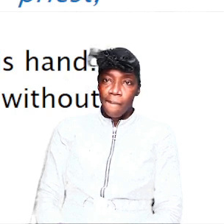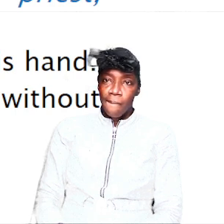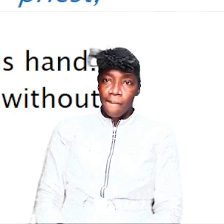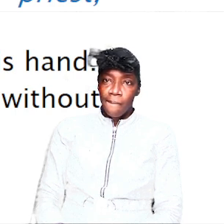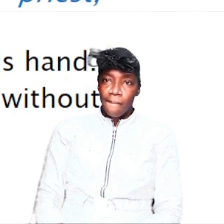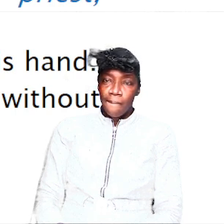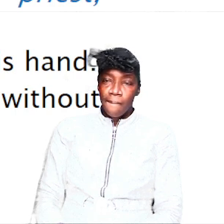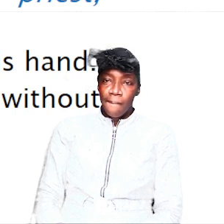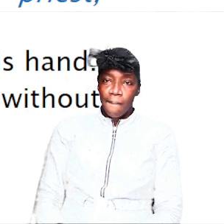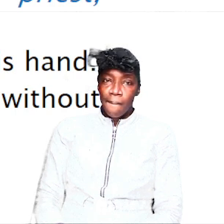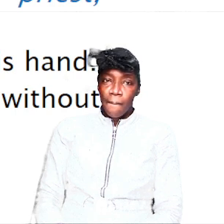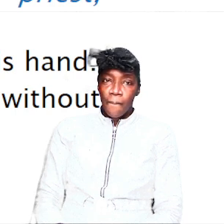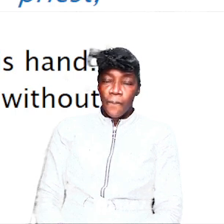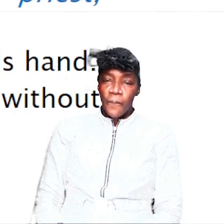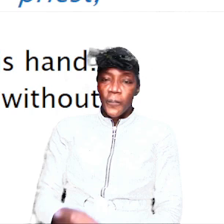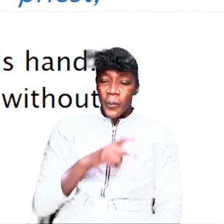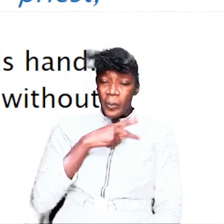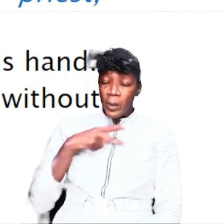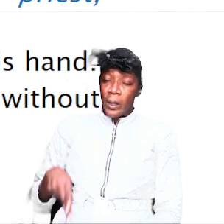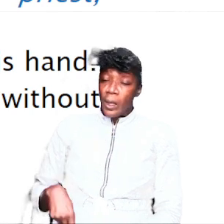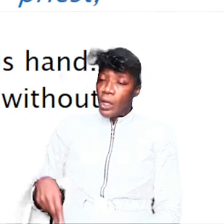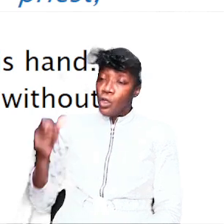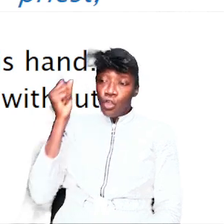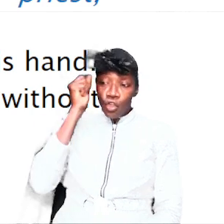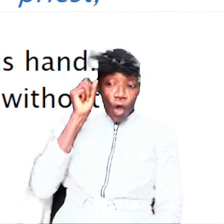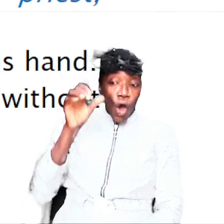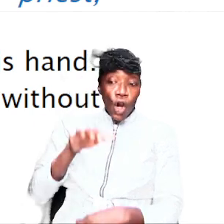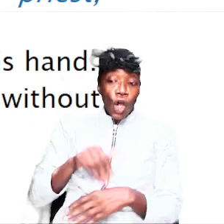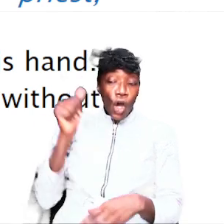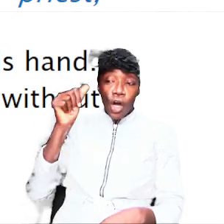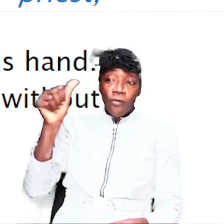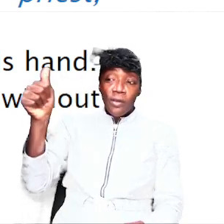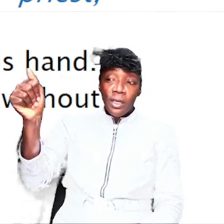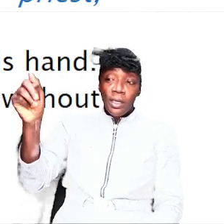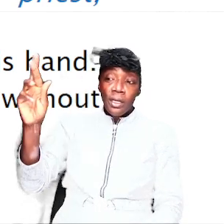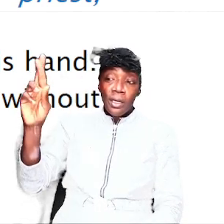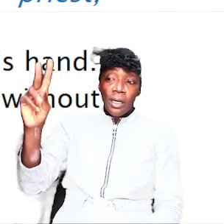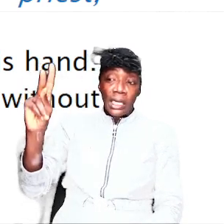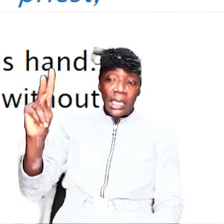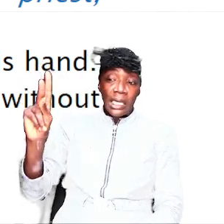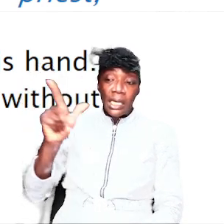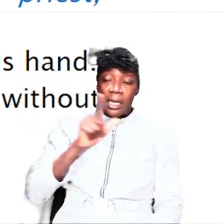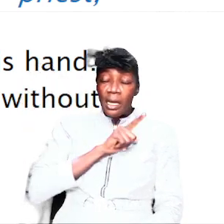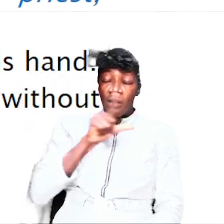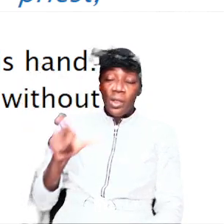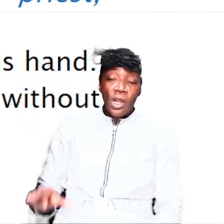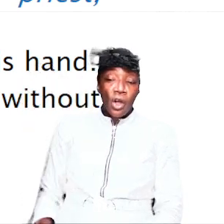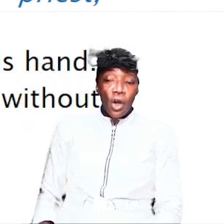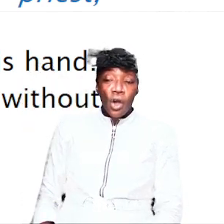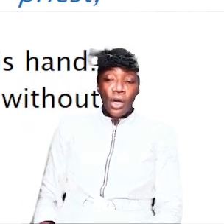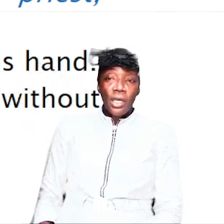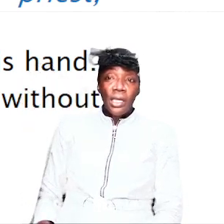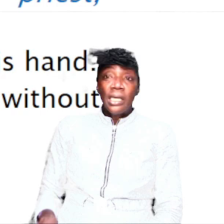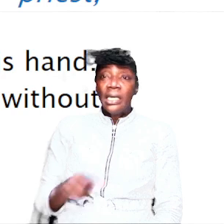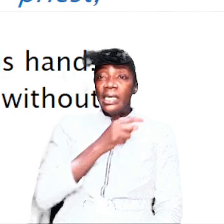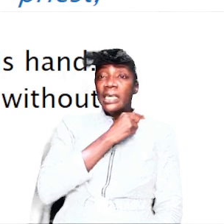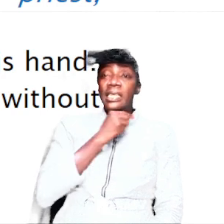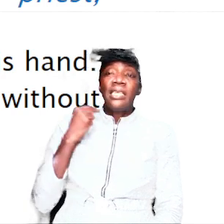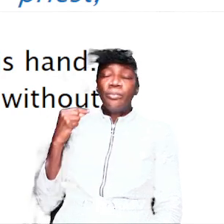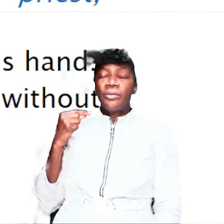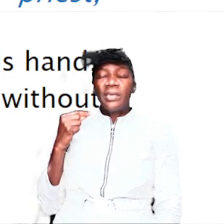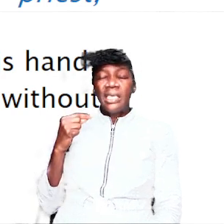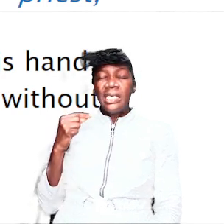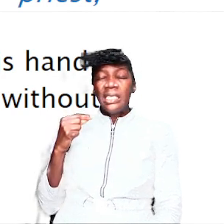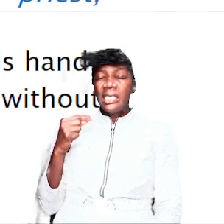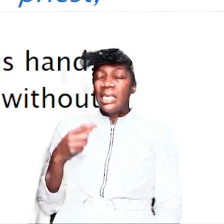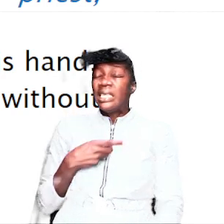So, King Saul called for the ark of the Lord and the priests, And he did